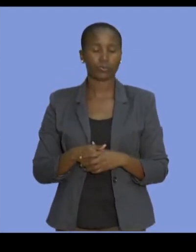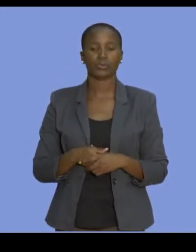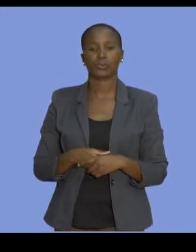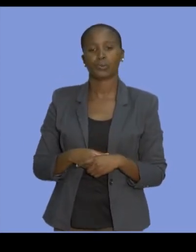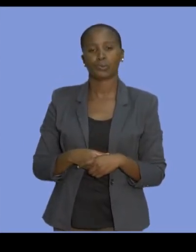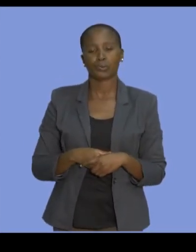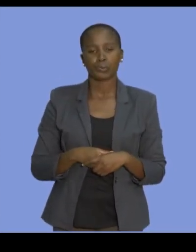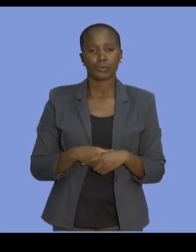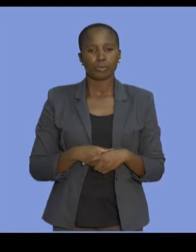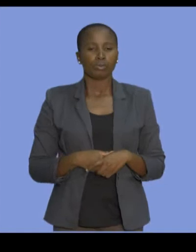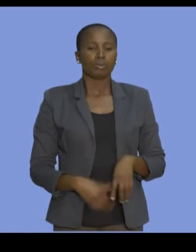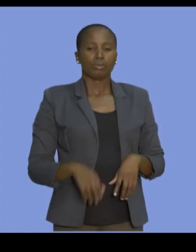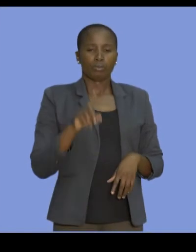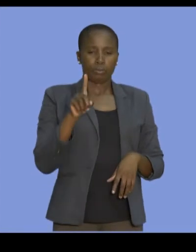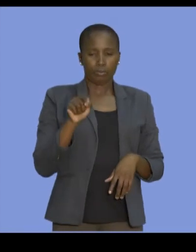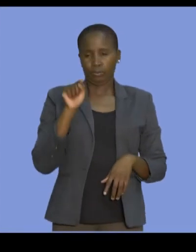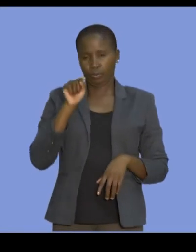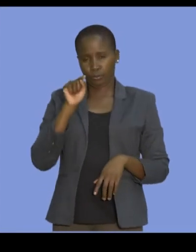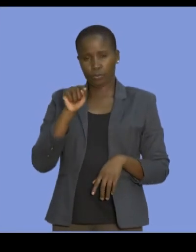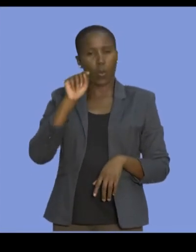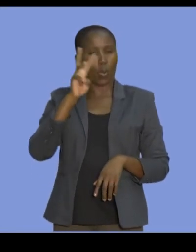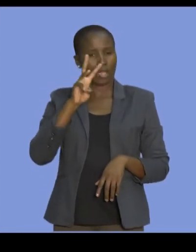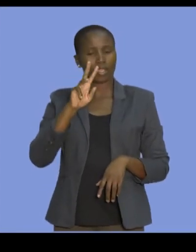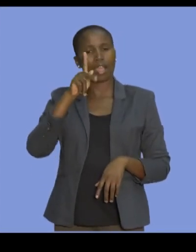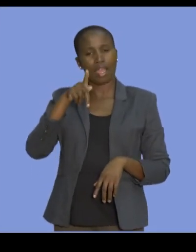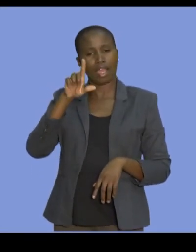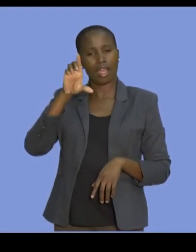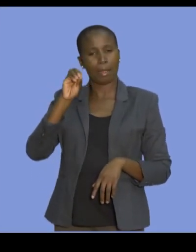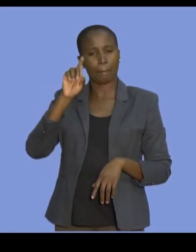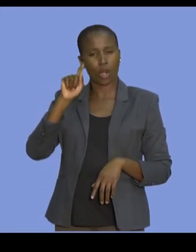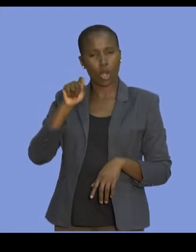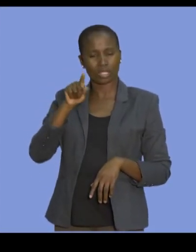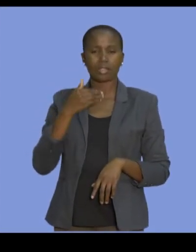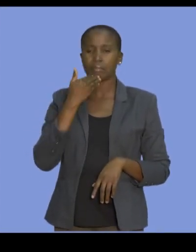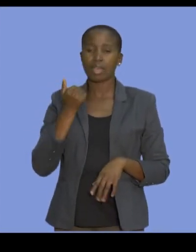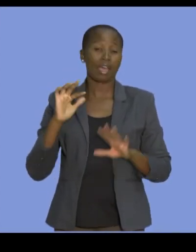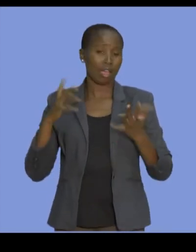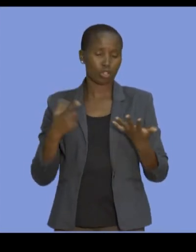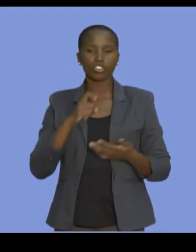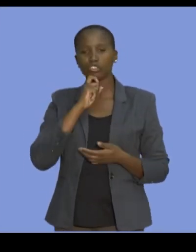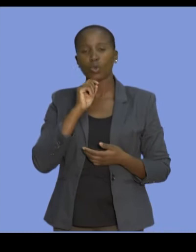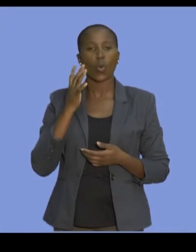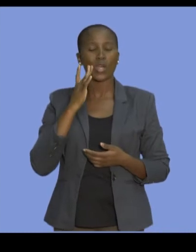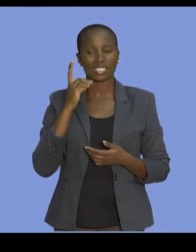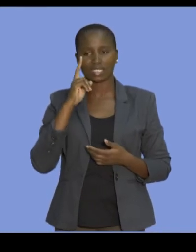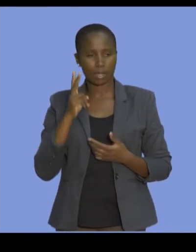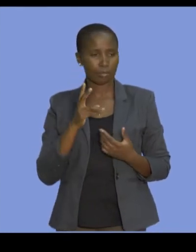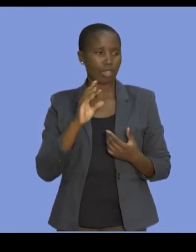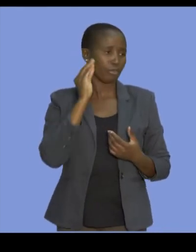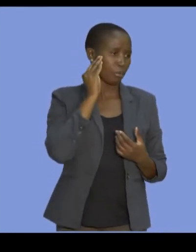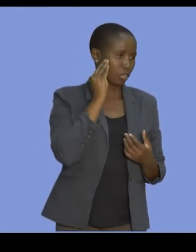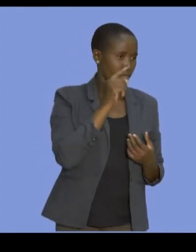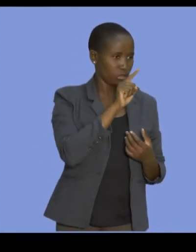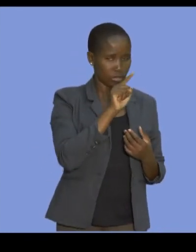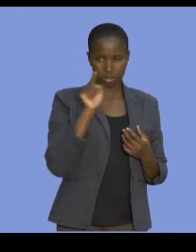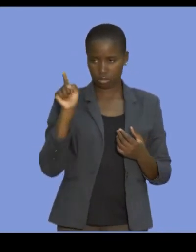So whisker plots are the best, actually useful when we want to compare two sets of data. You